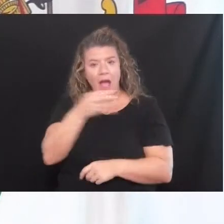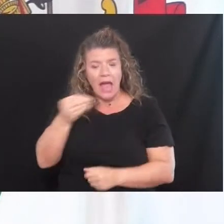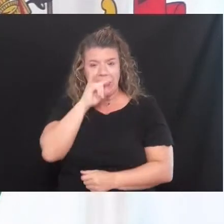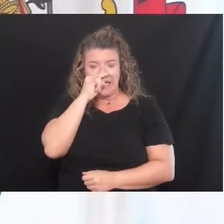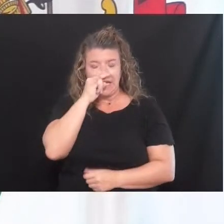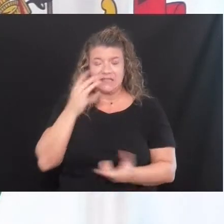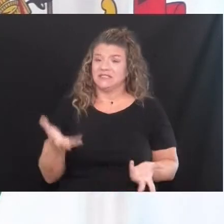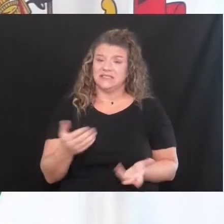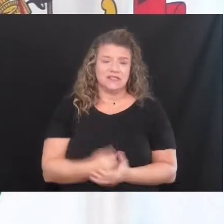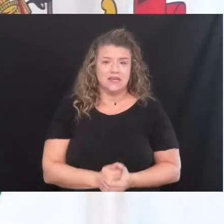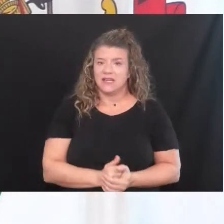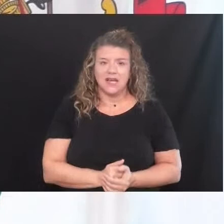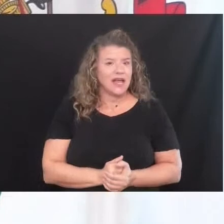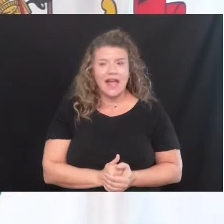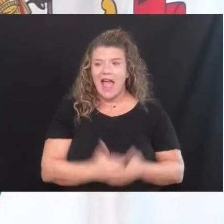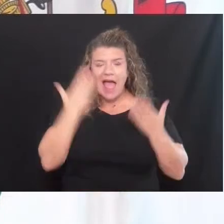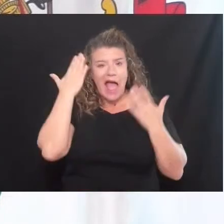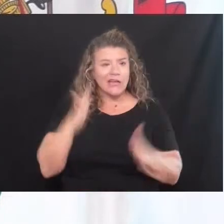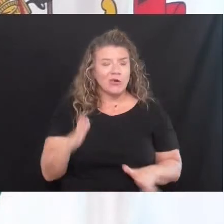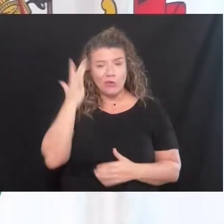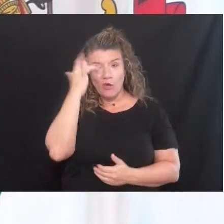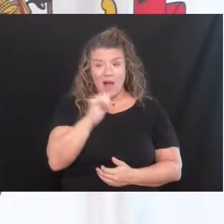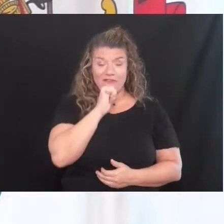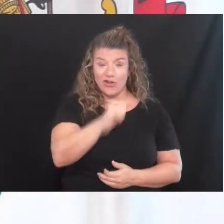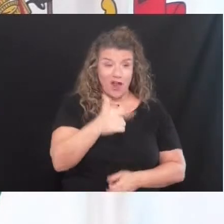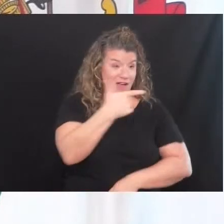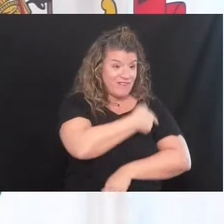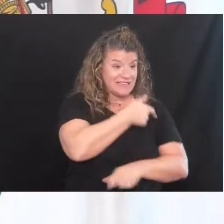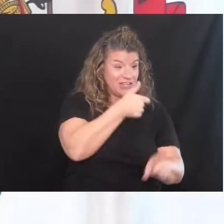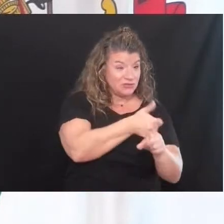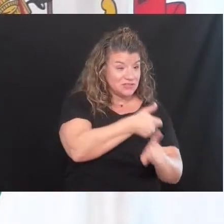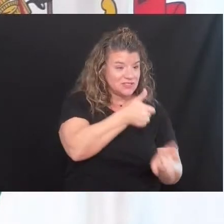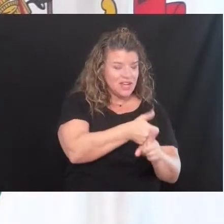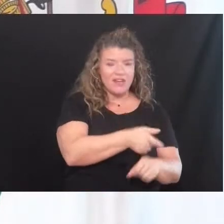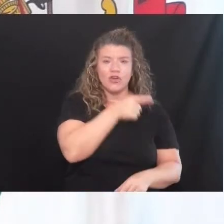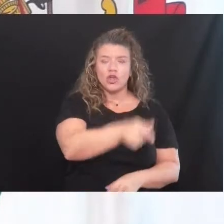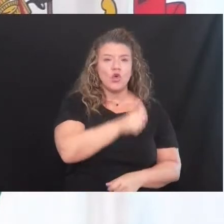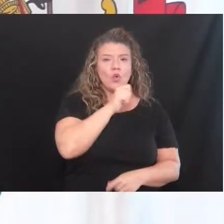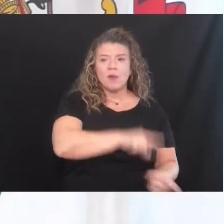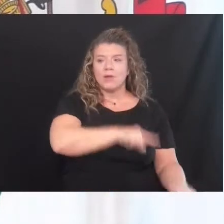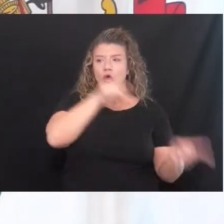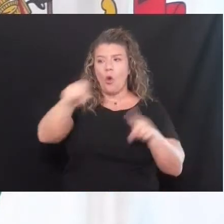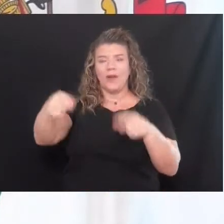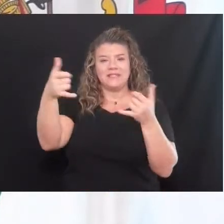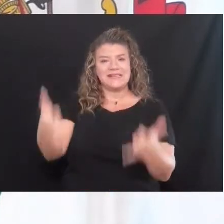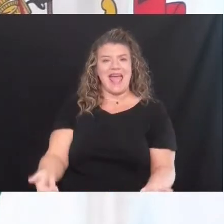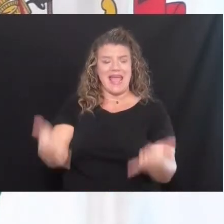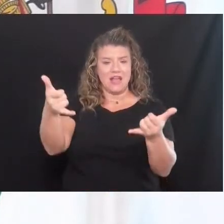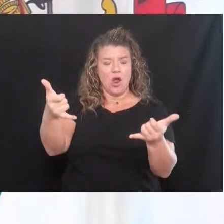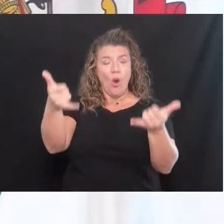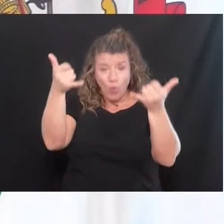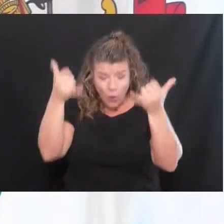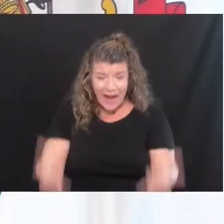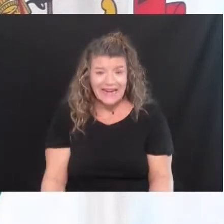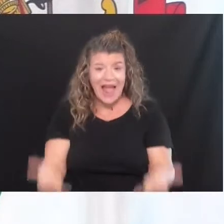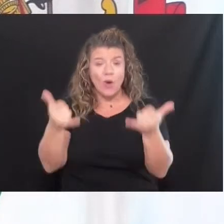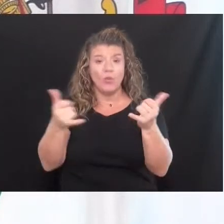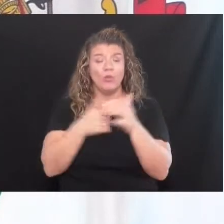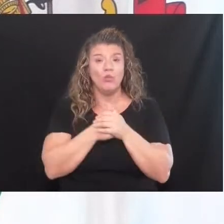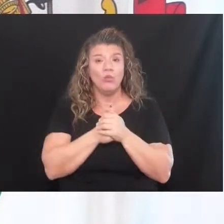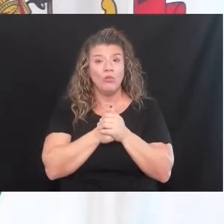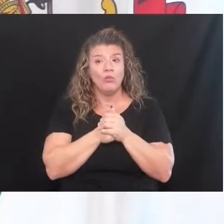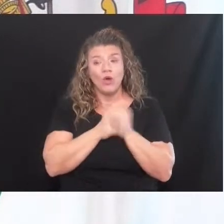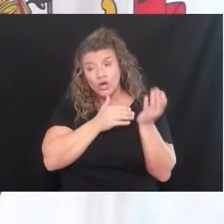I don't know why in the world, if you're not vaccinated yourself, you wouldn't be running today, right this moment, to